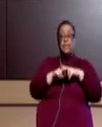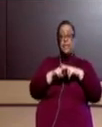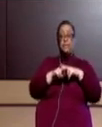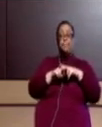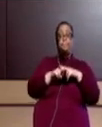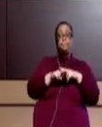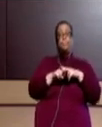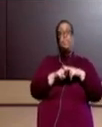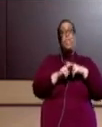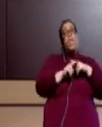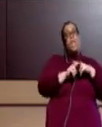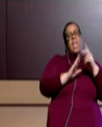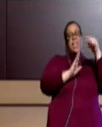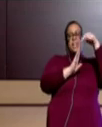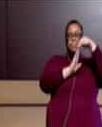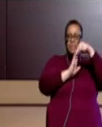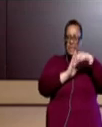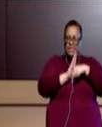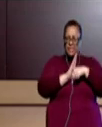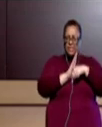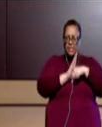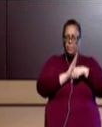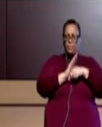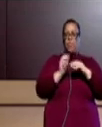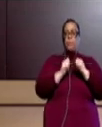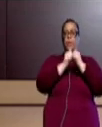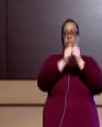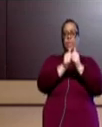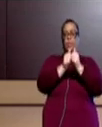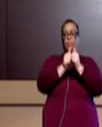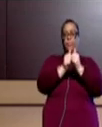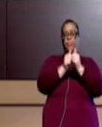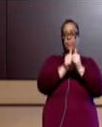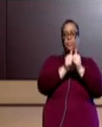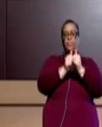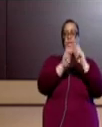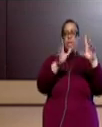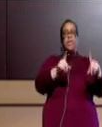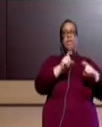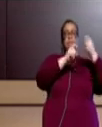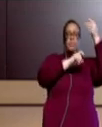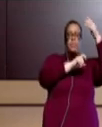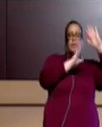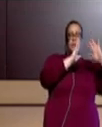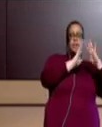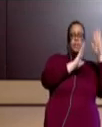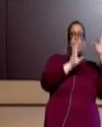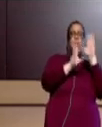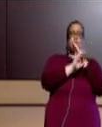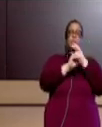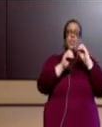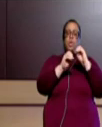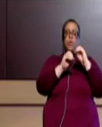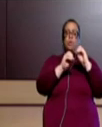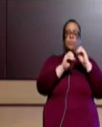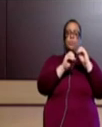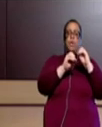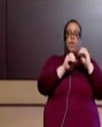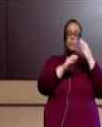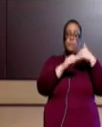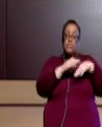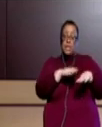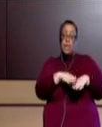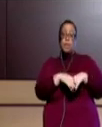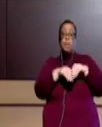with you and act as if when this thing happened, I just came out, you know, giving God glory. No, I was balled up in my